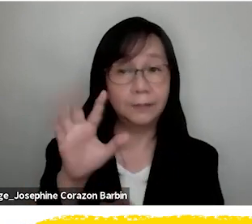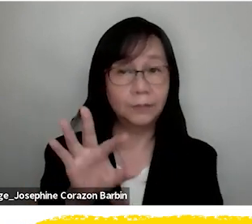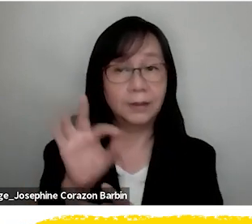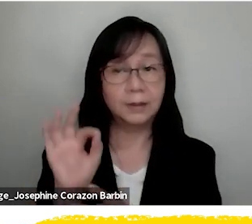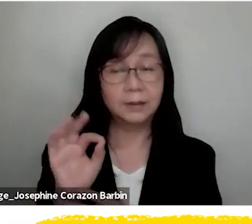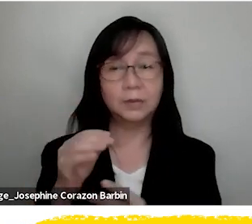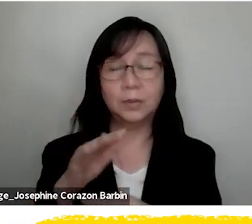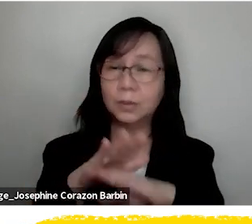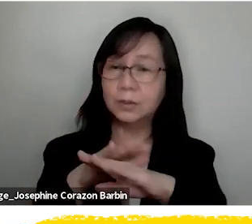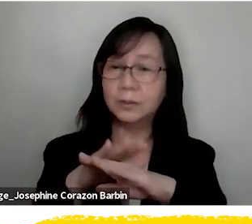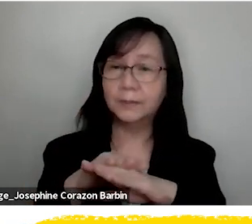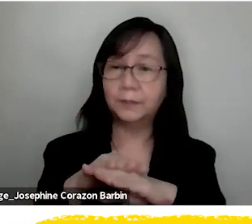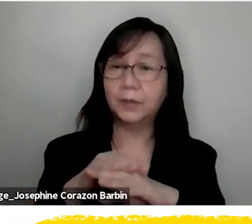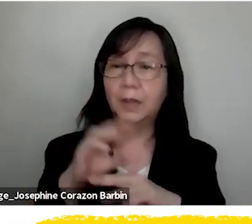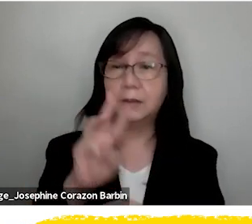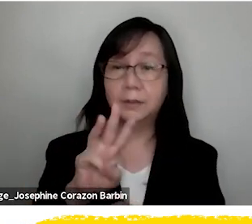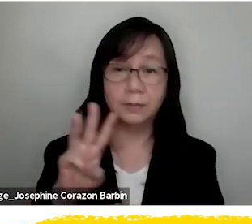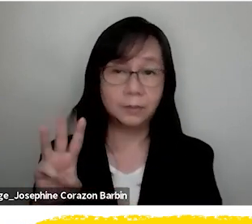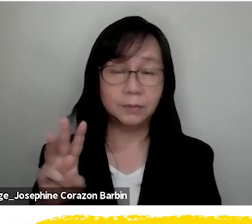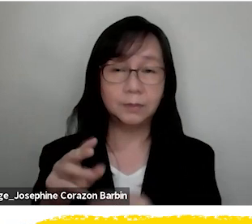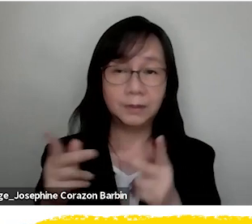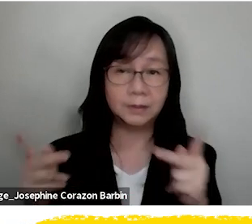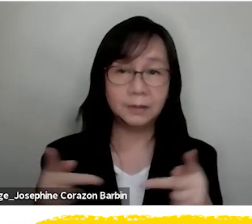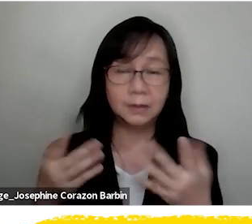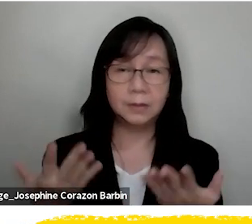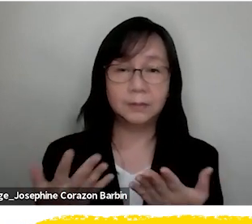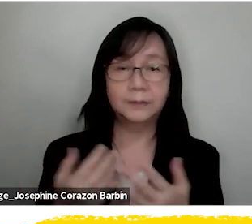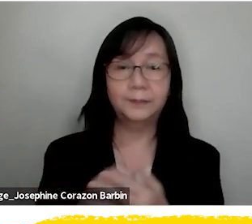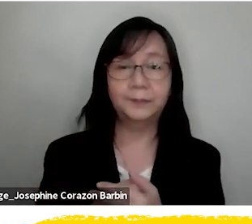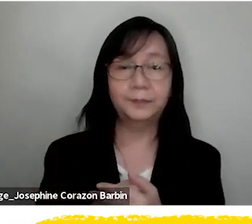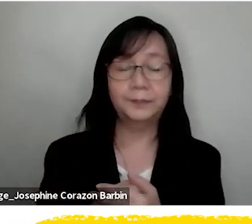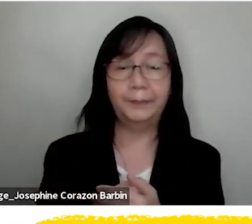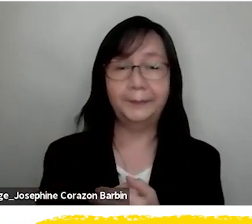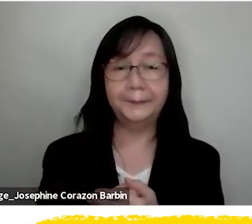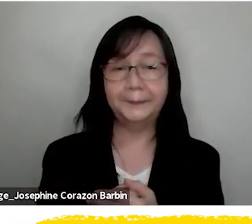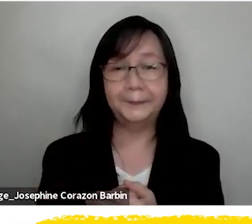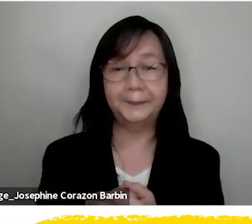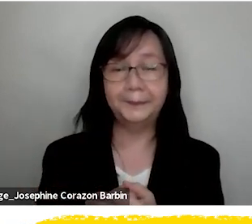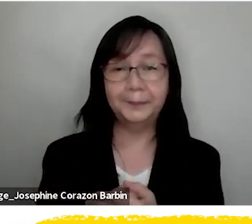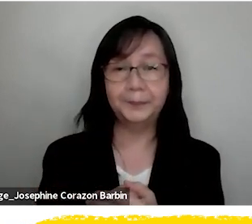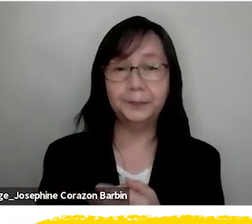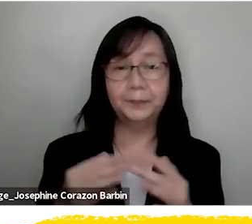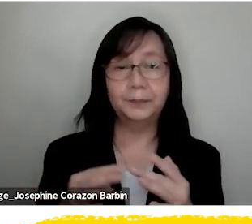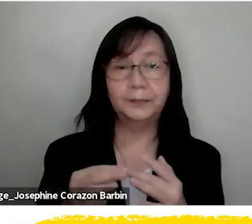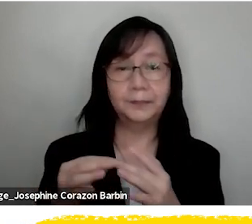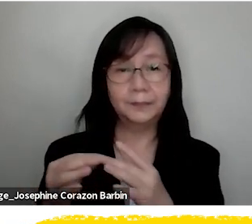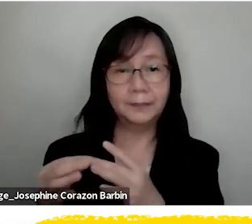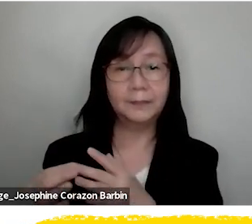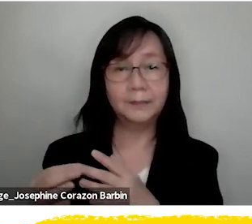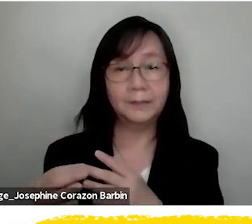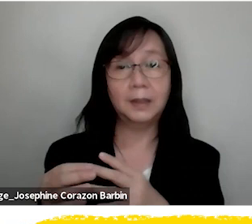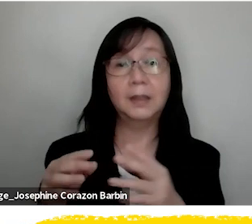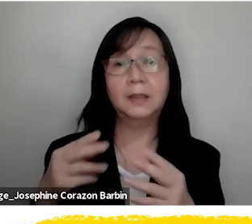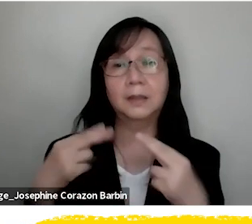on the website of the Special Rapporteur. So the Special Rapporteur said that the human rights defenders